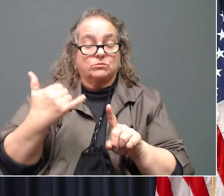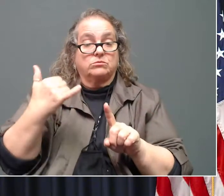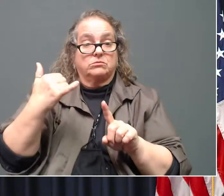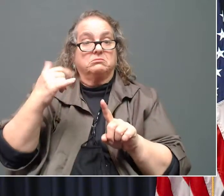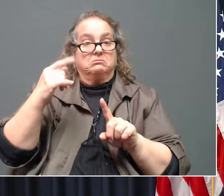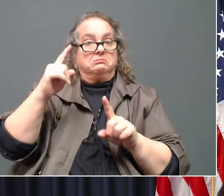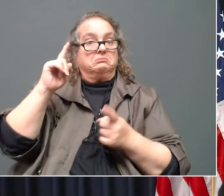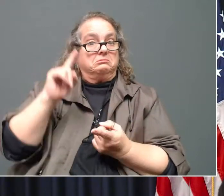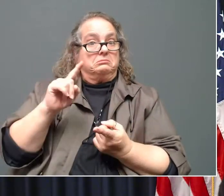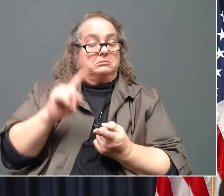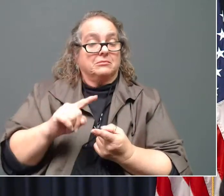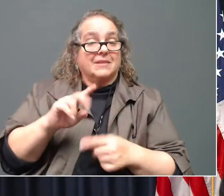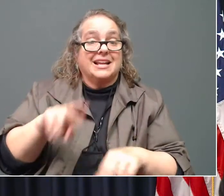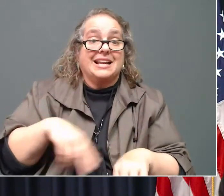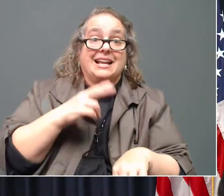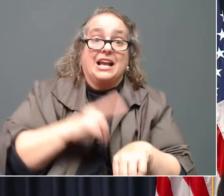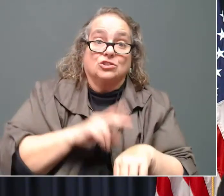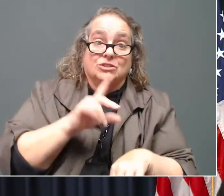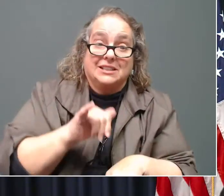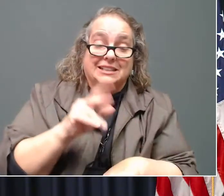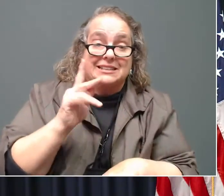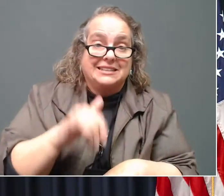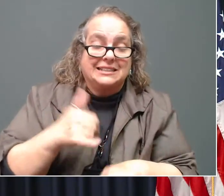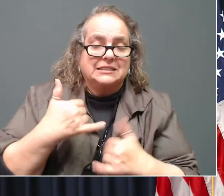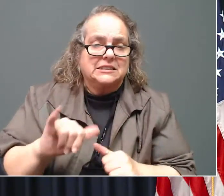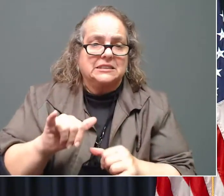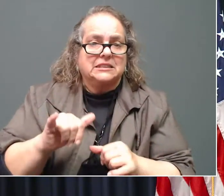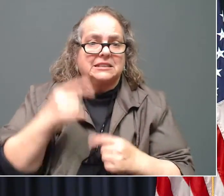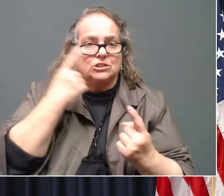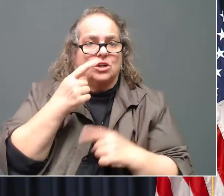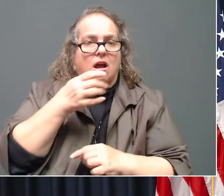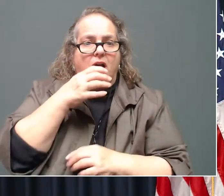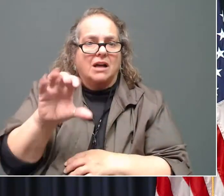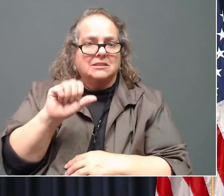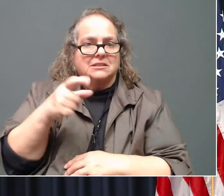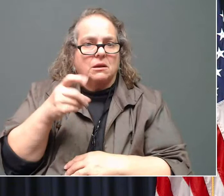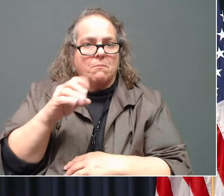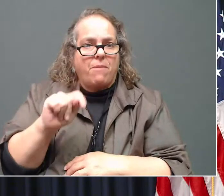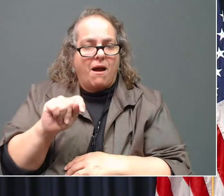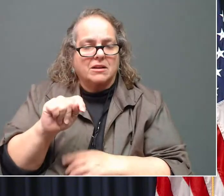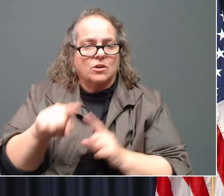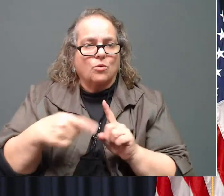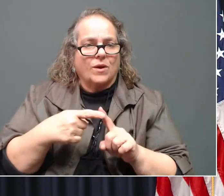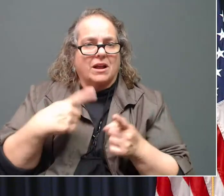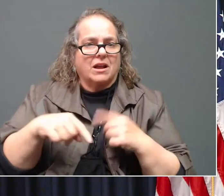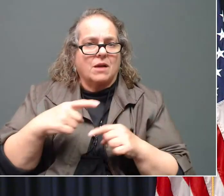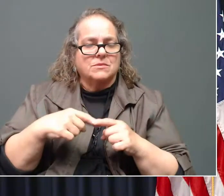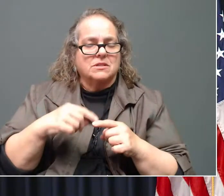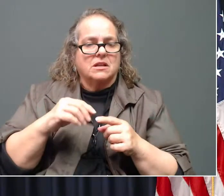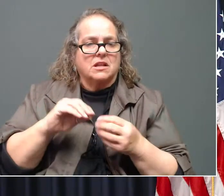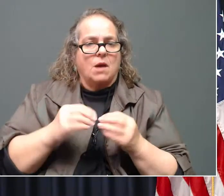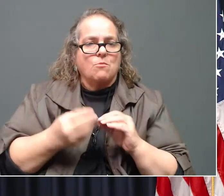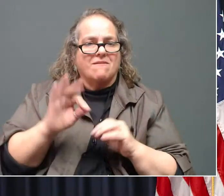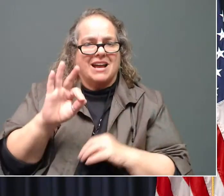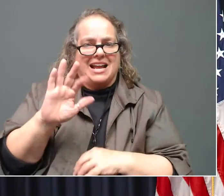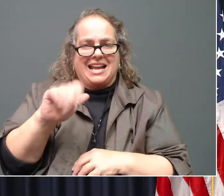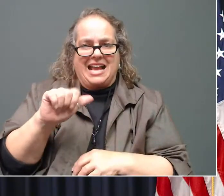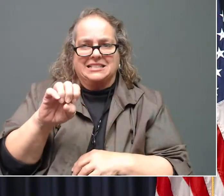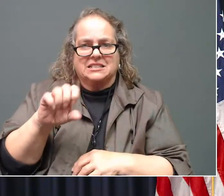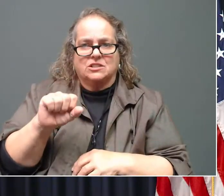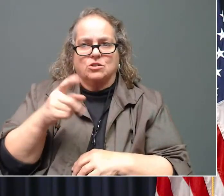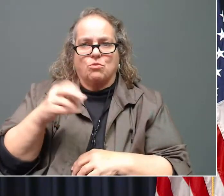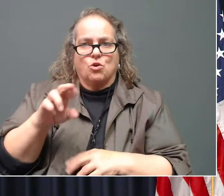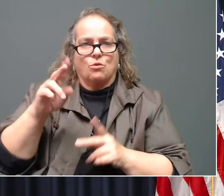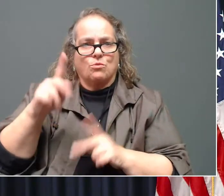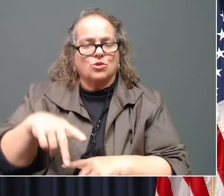nationally, Kentucky is still considered a hotspot when it comes to the number of cases per person. So why do you think this metric is so